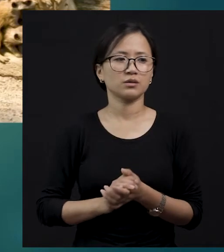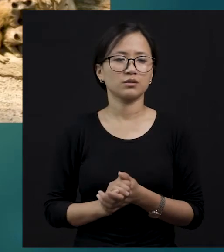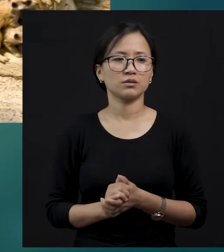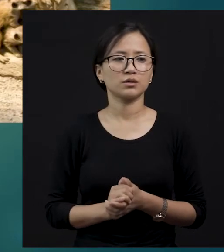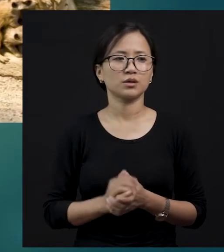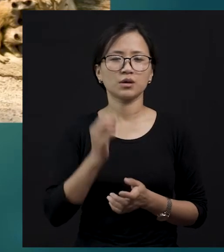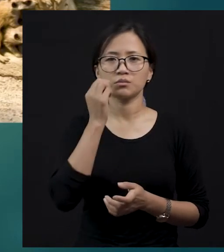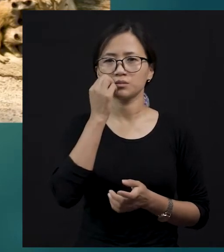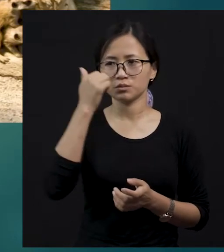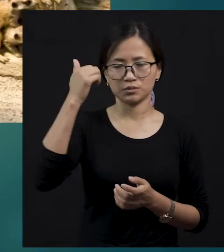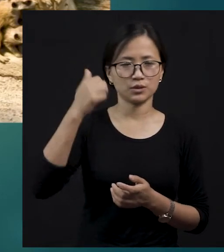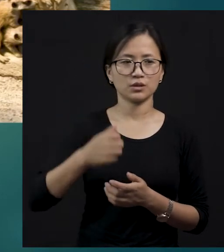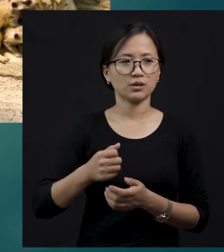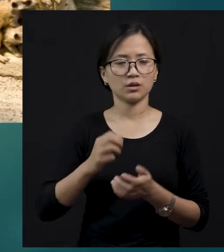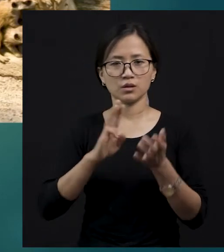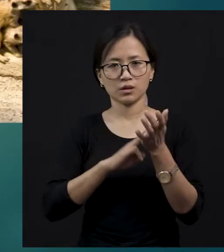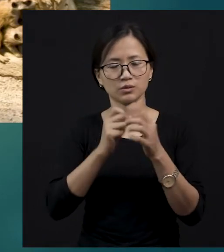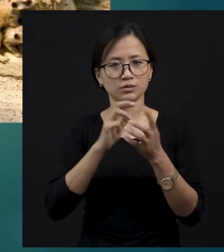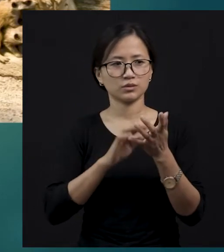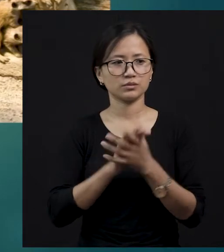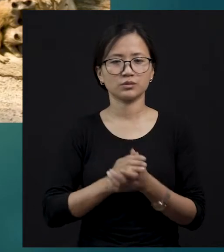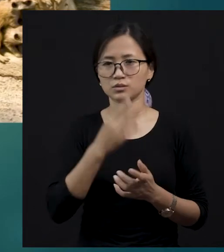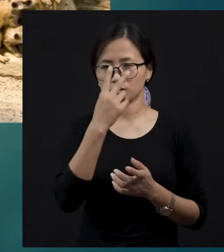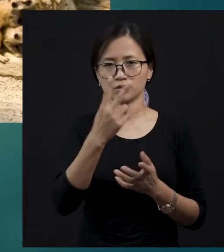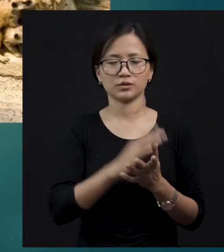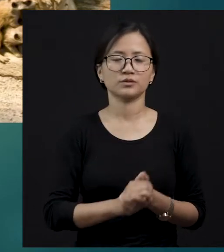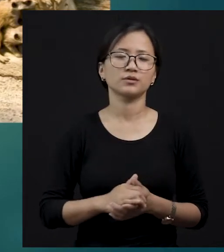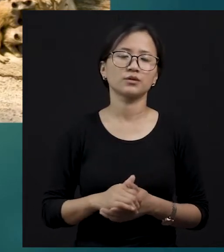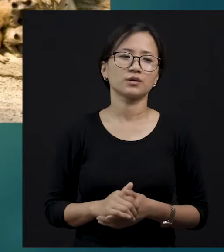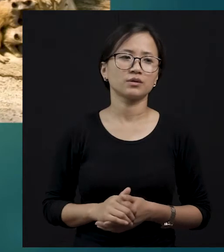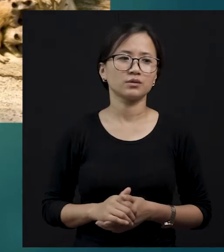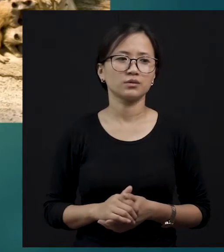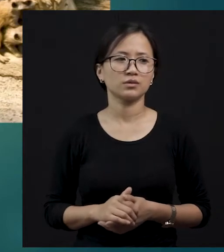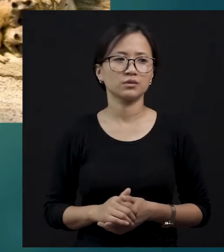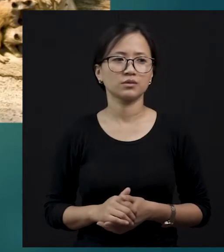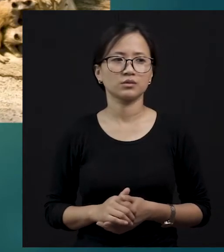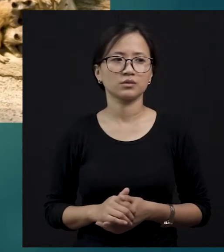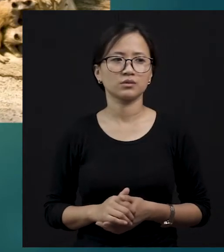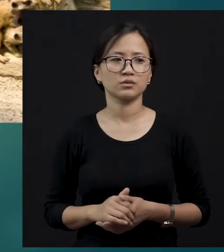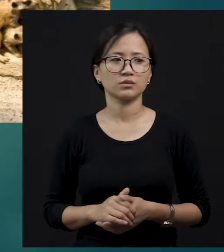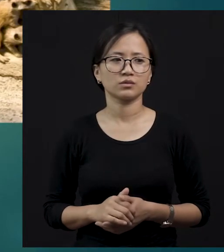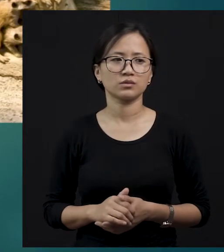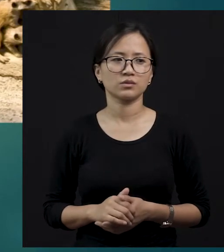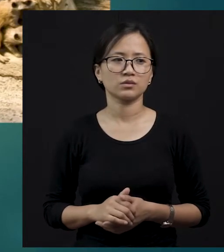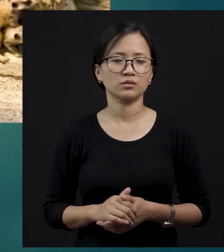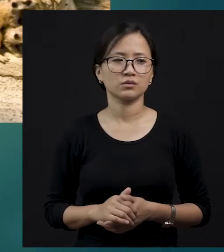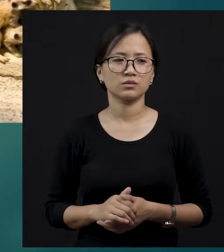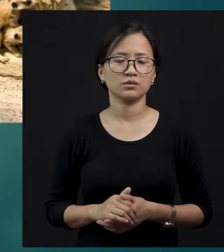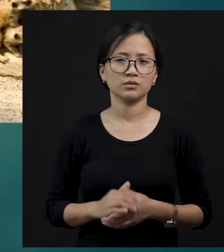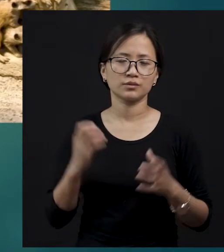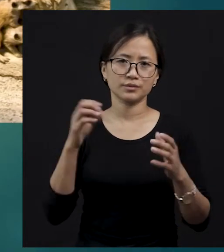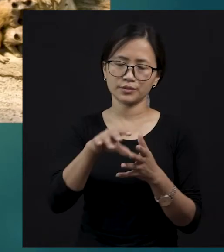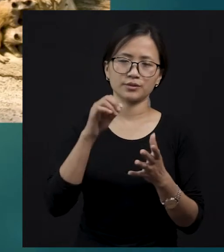small kittens here. Even here we see that they are not single, but they are in group. And so mongooses are always taken care of in